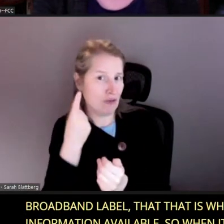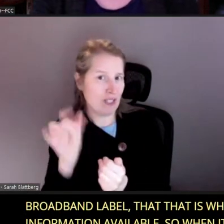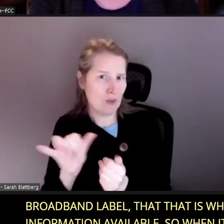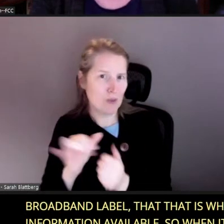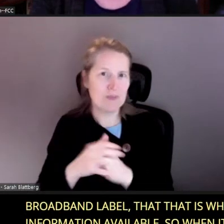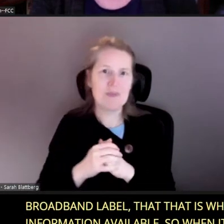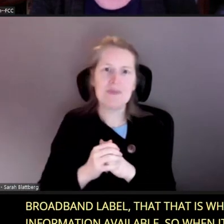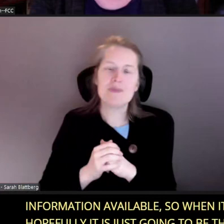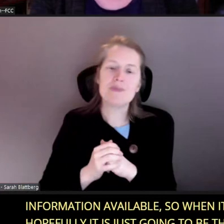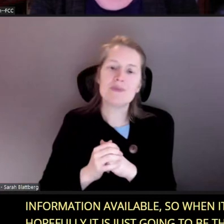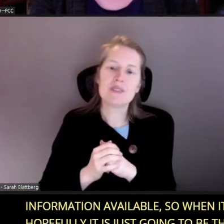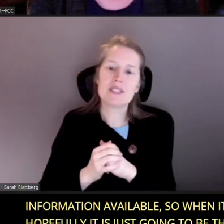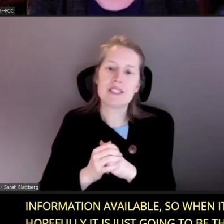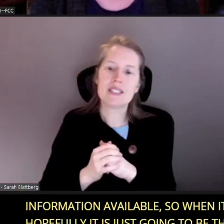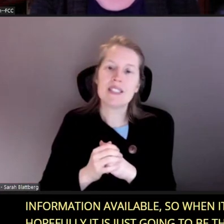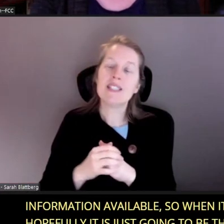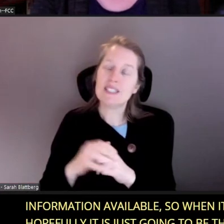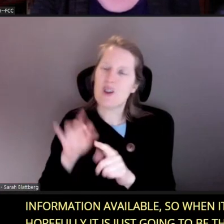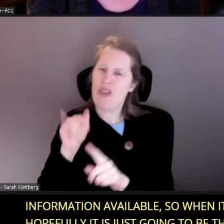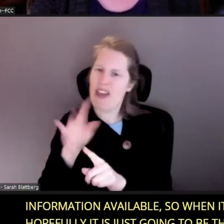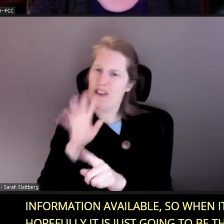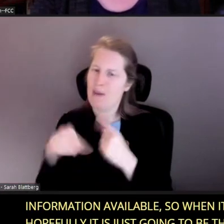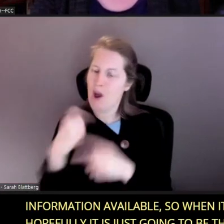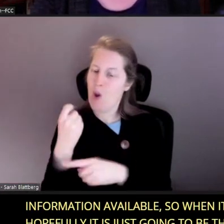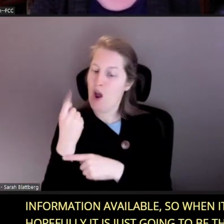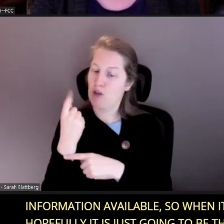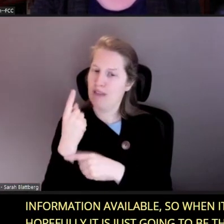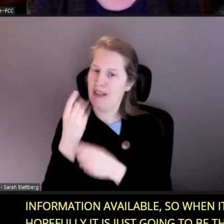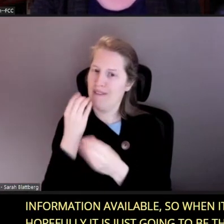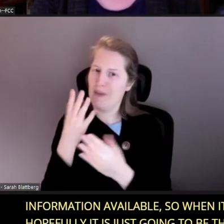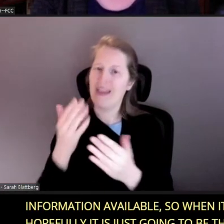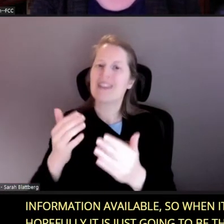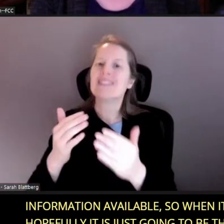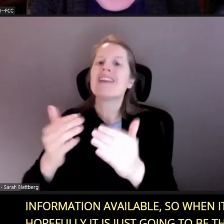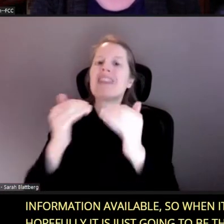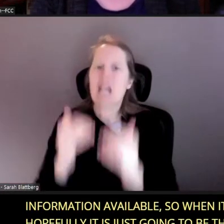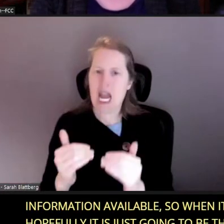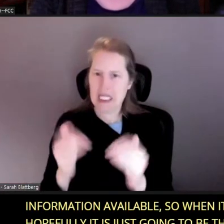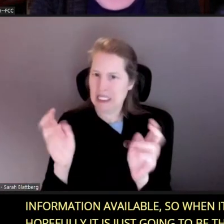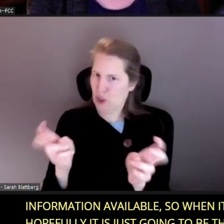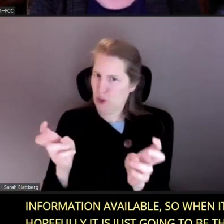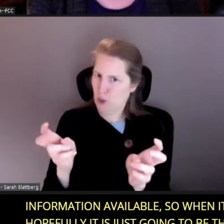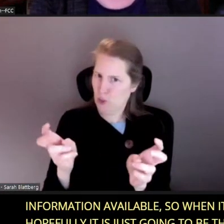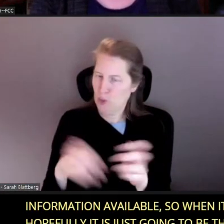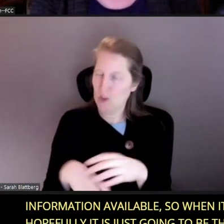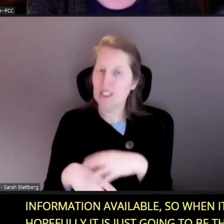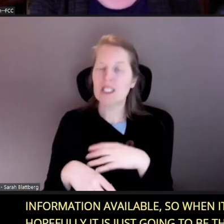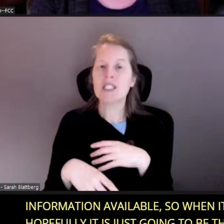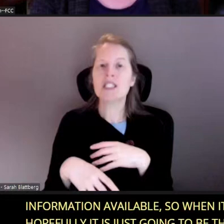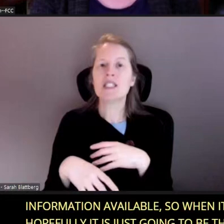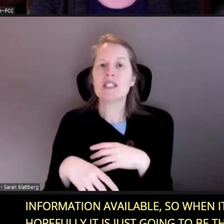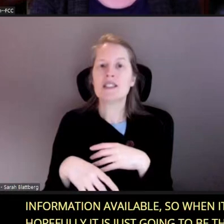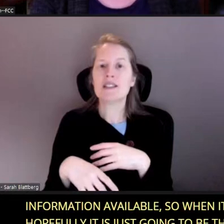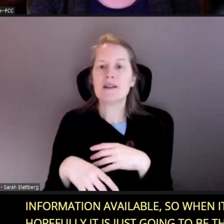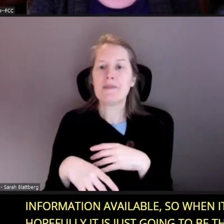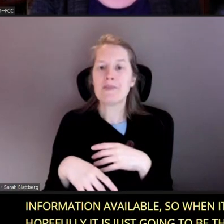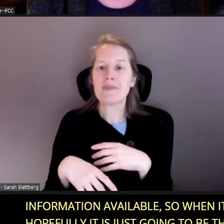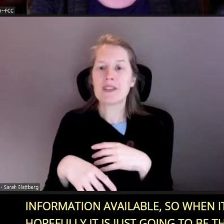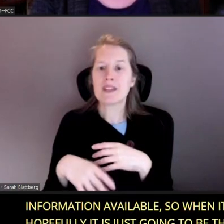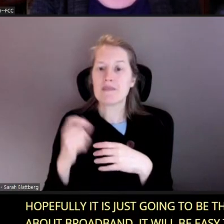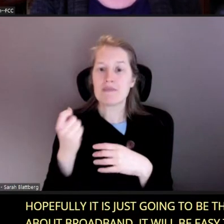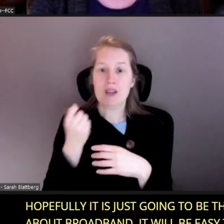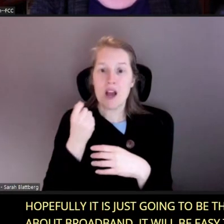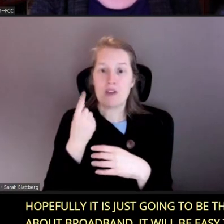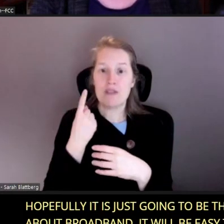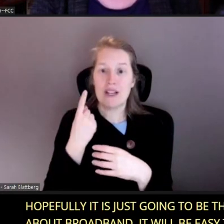But they do have to be able to understand the information. And that's kind of the next way that the decision process works. That understanding is just a